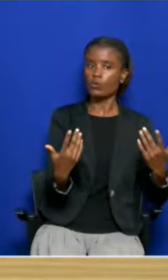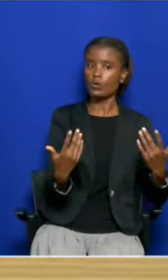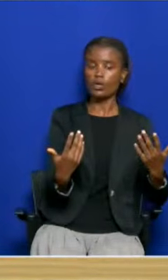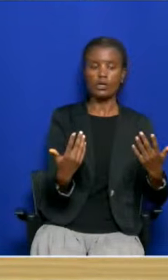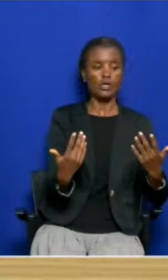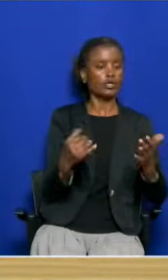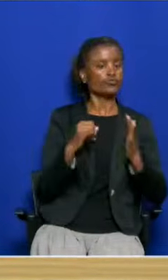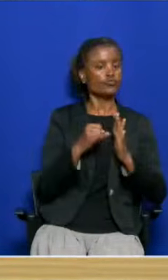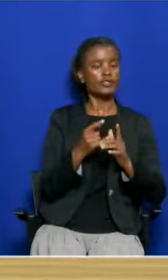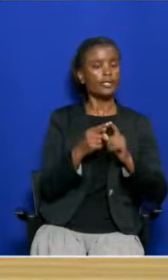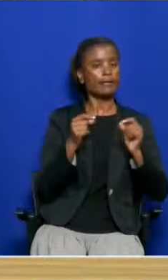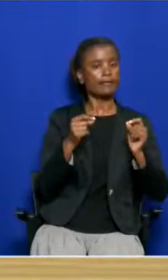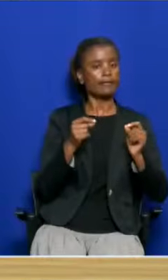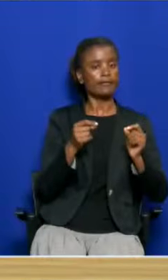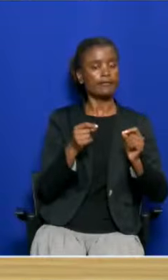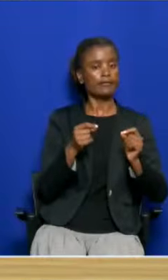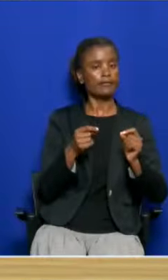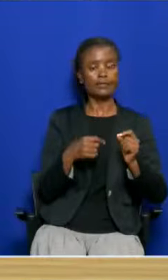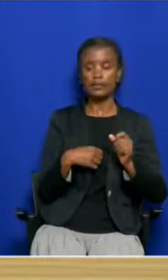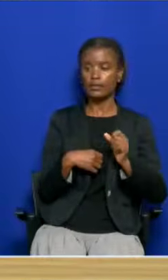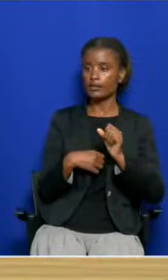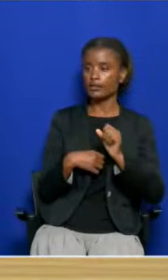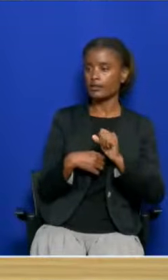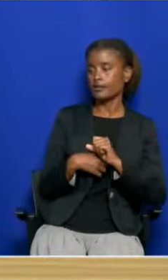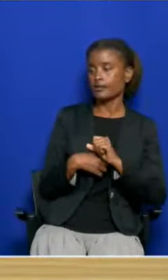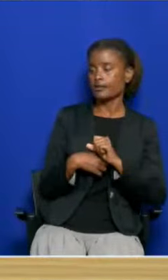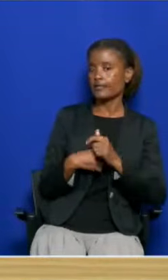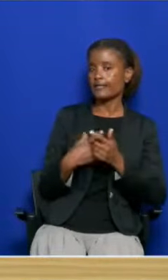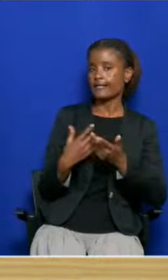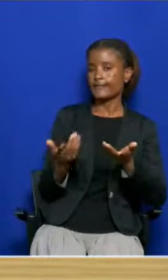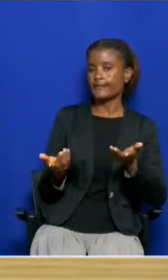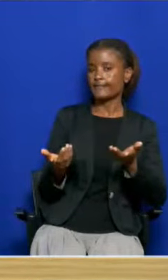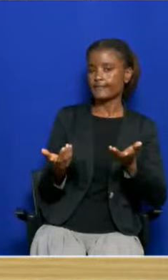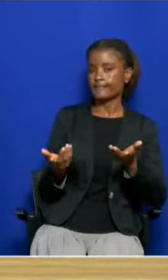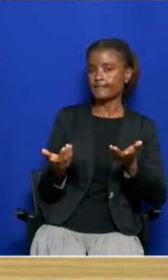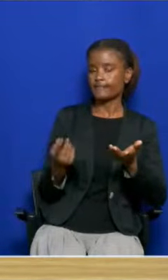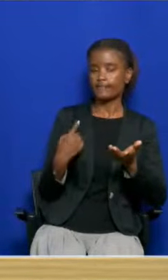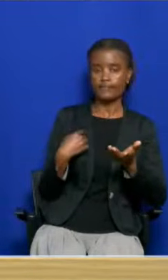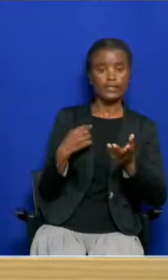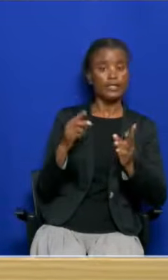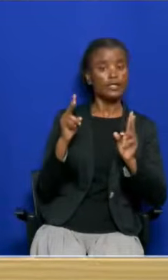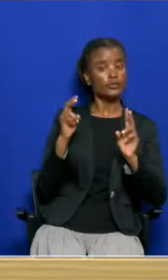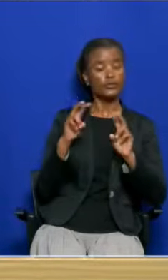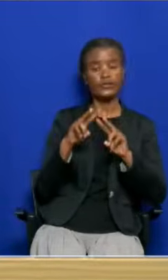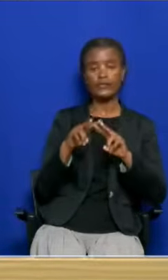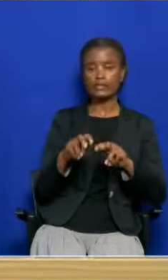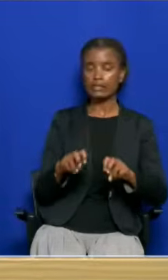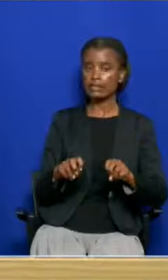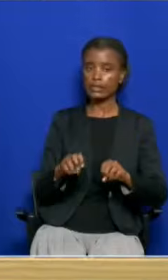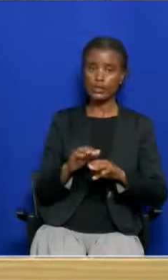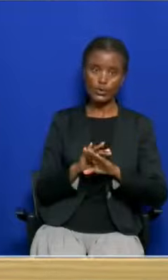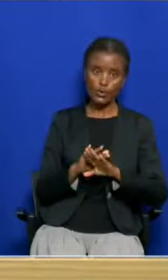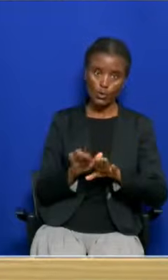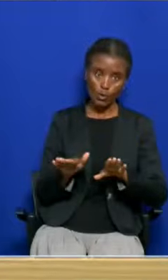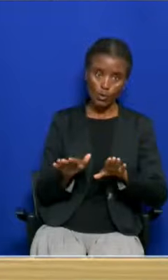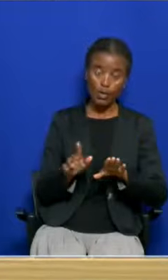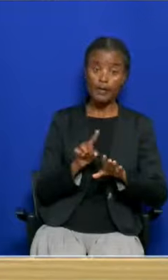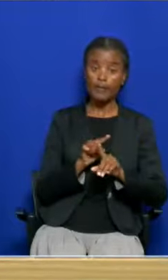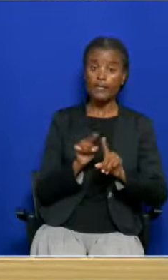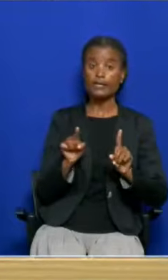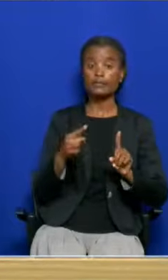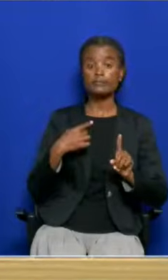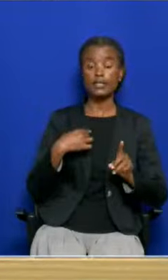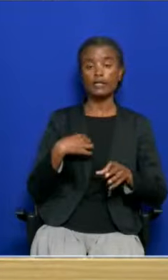I did not investigate any matter, but I would be involved, maybe